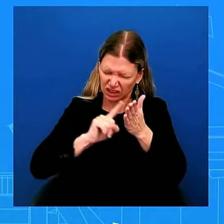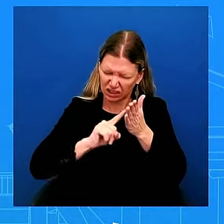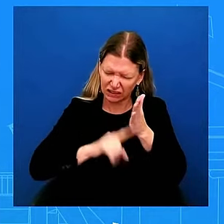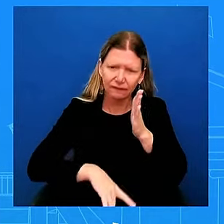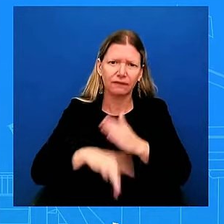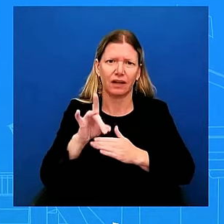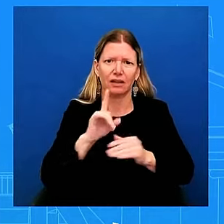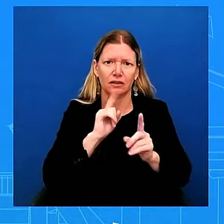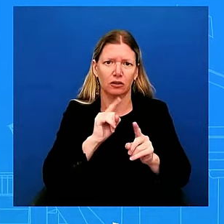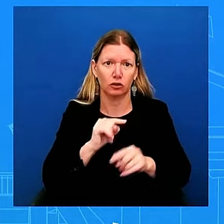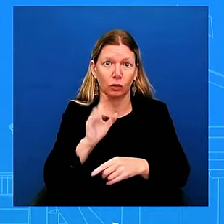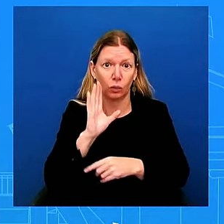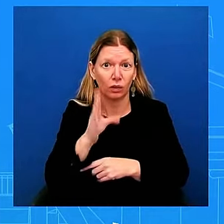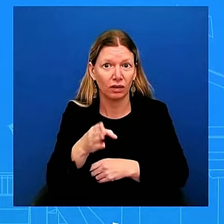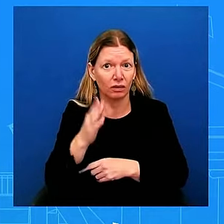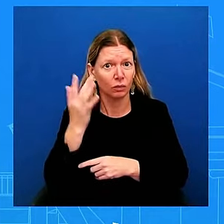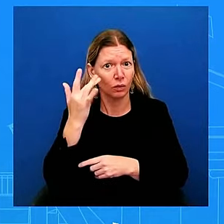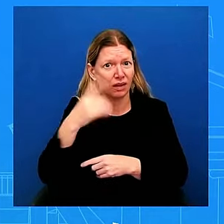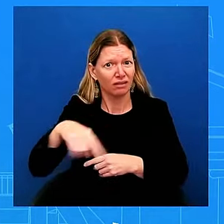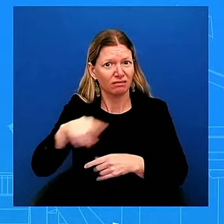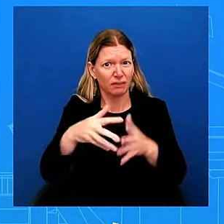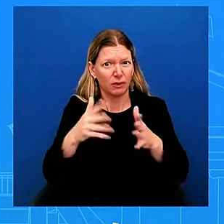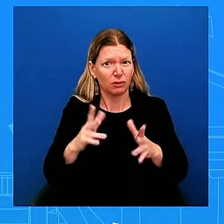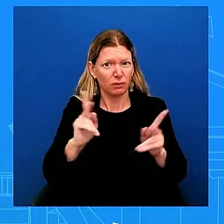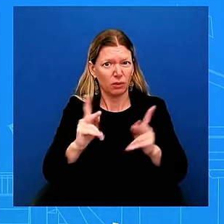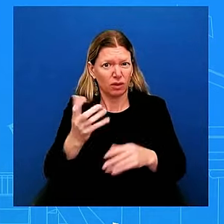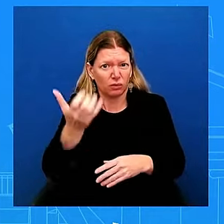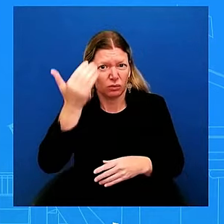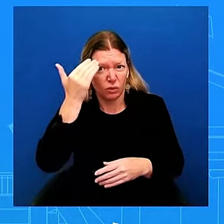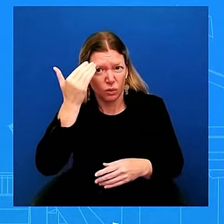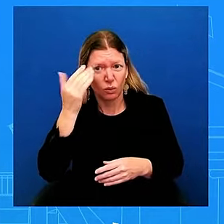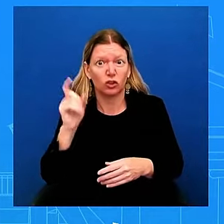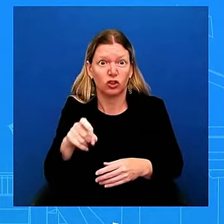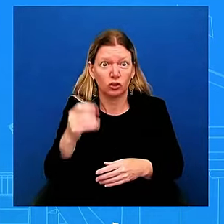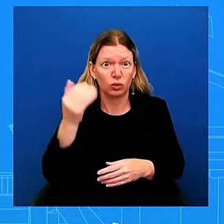that awful, awful night on Saturday. I have to actually,